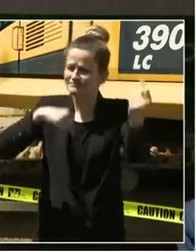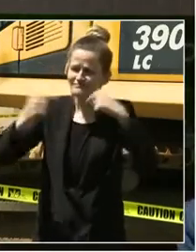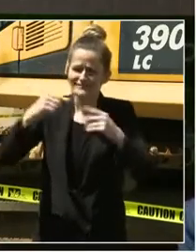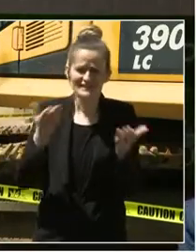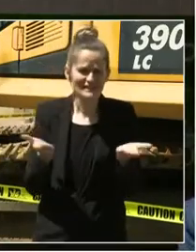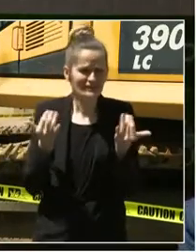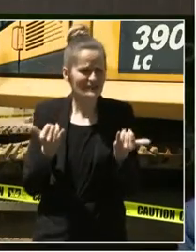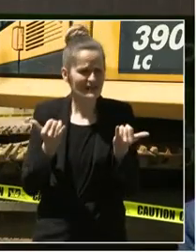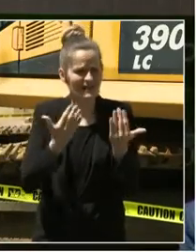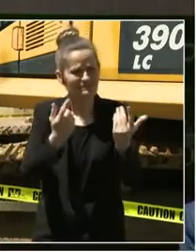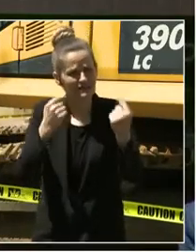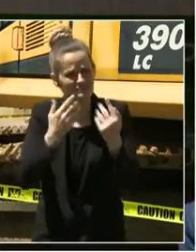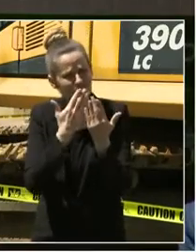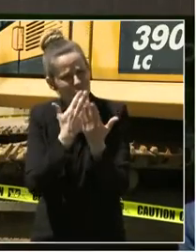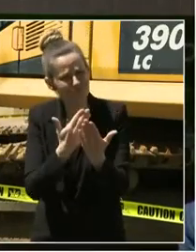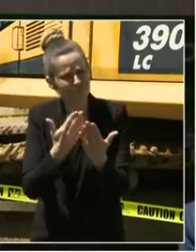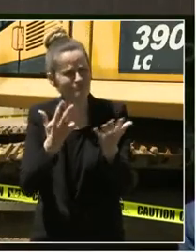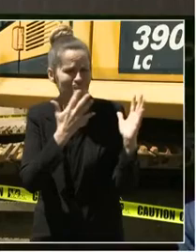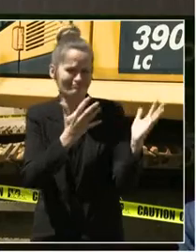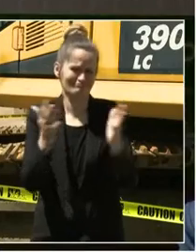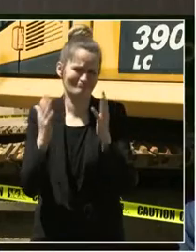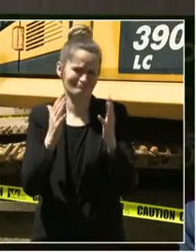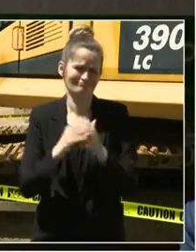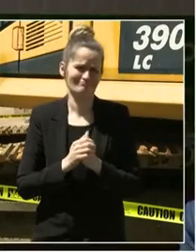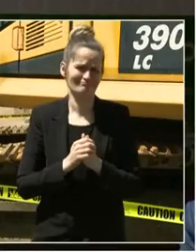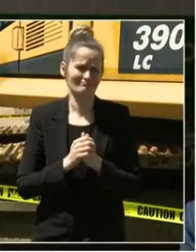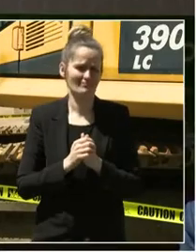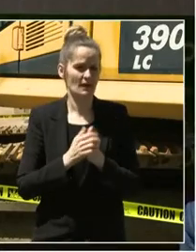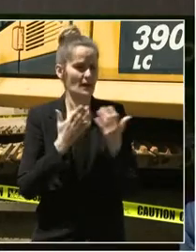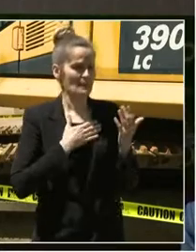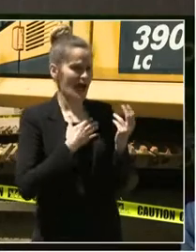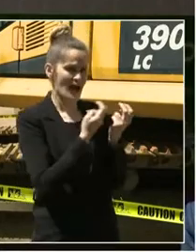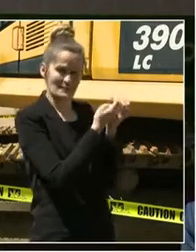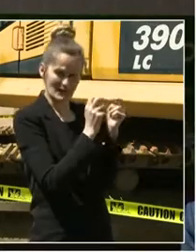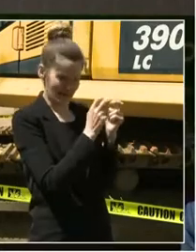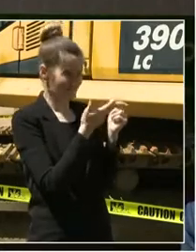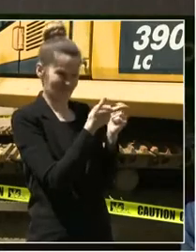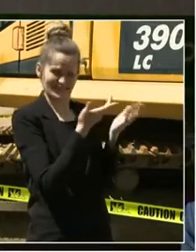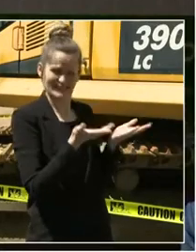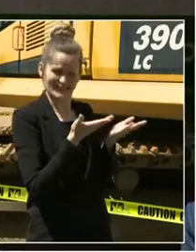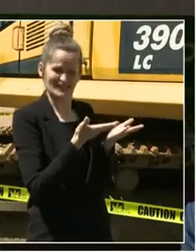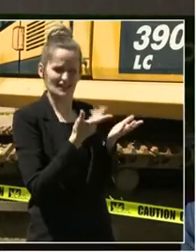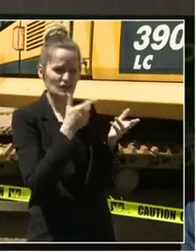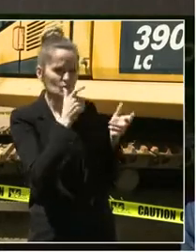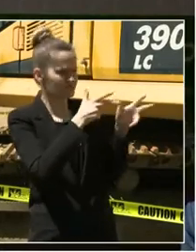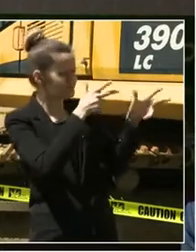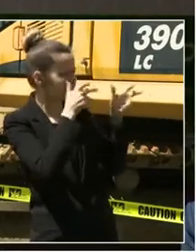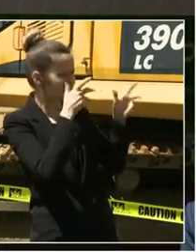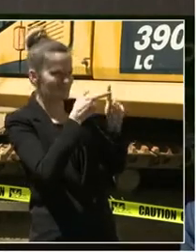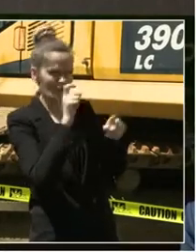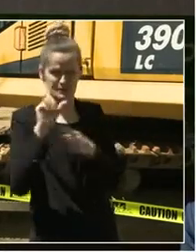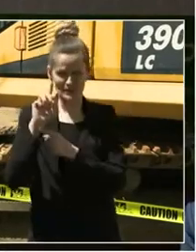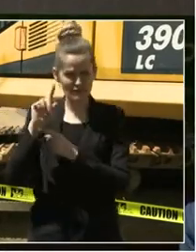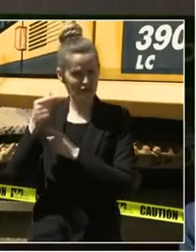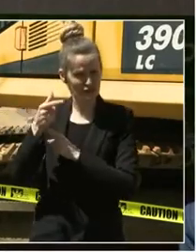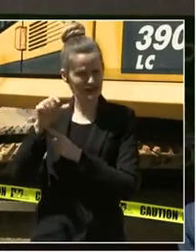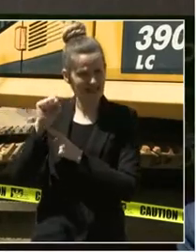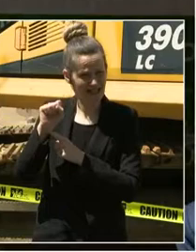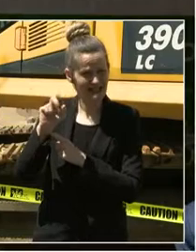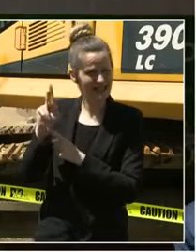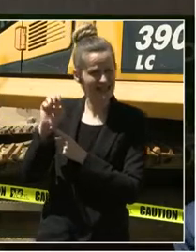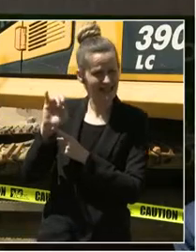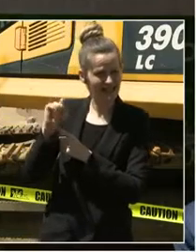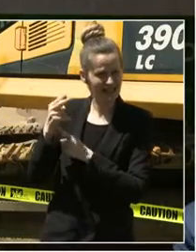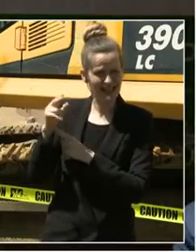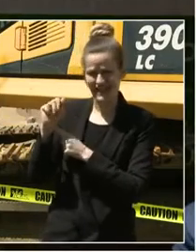Members of my cabinet who are here, you're going to hear from the director of DGS, Keith Anderson. Give Keith a